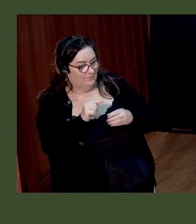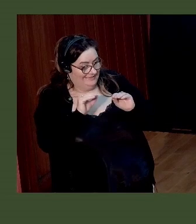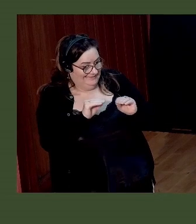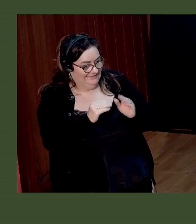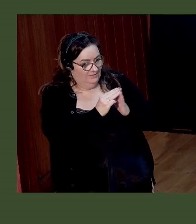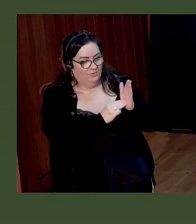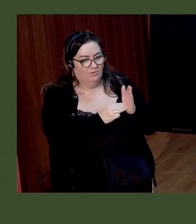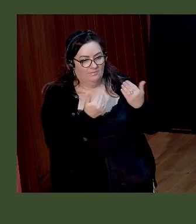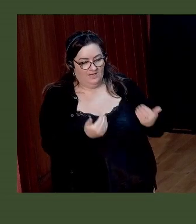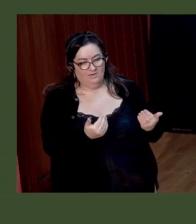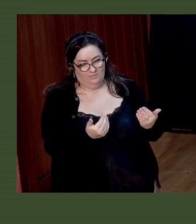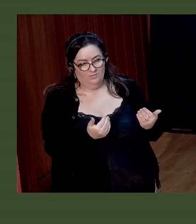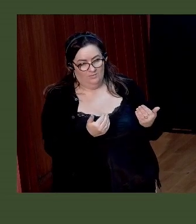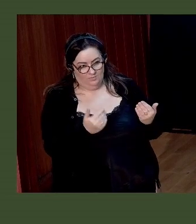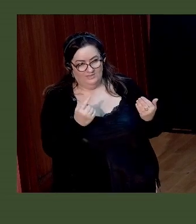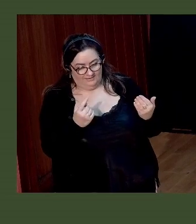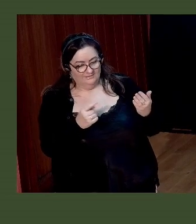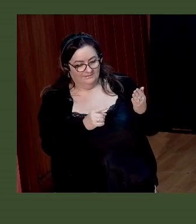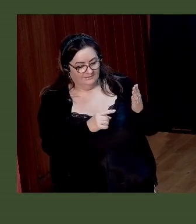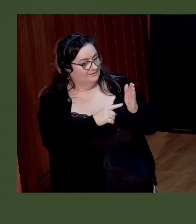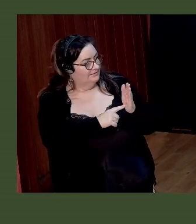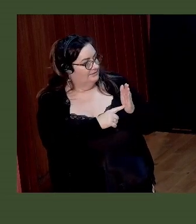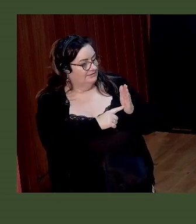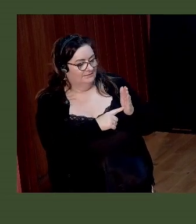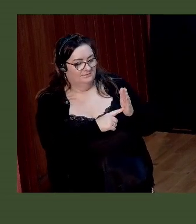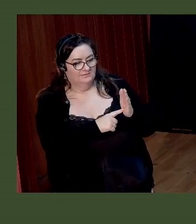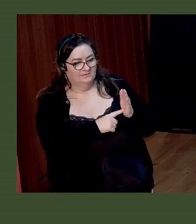teaching programme in the language under